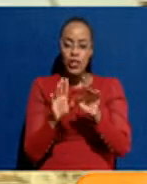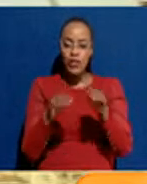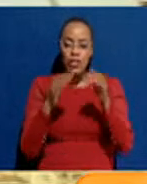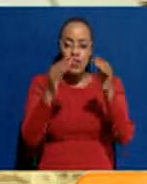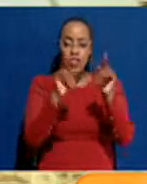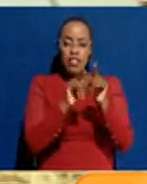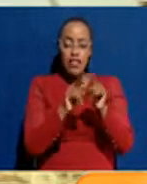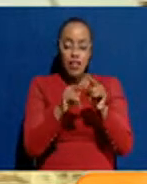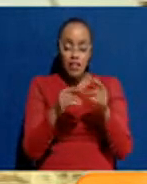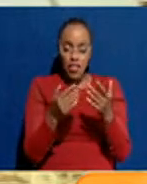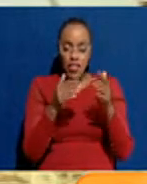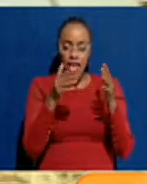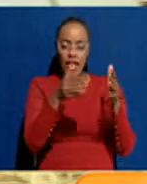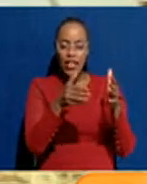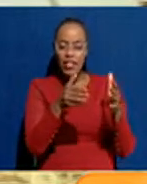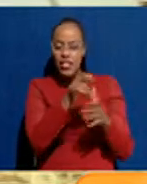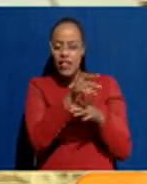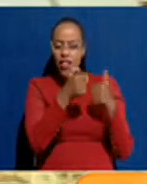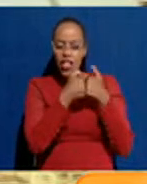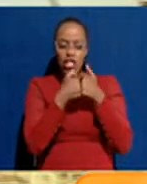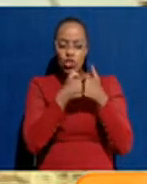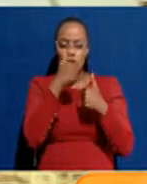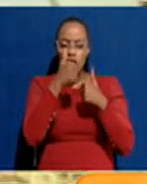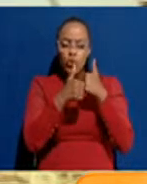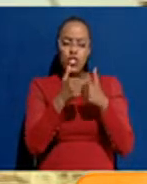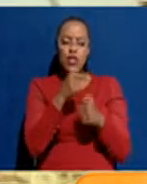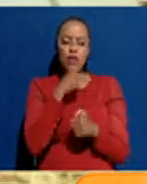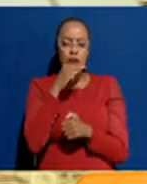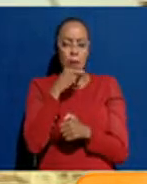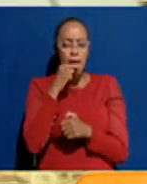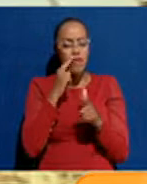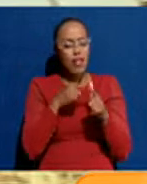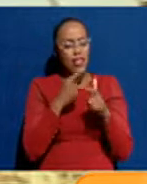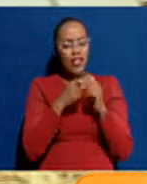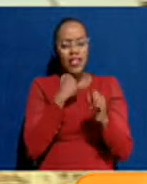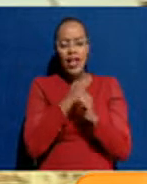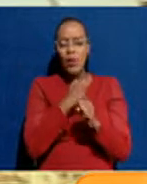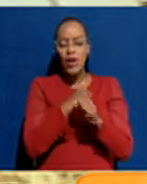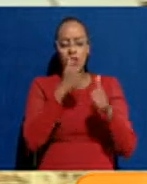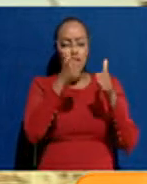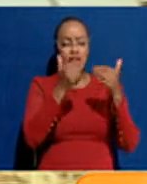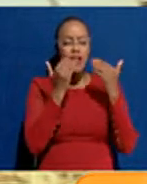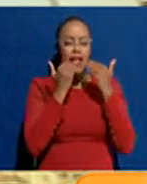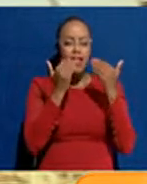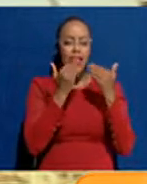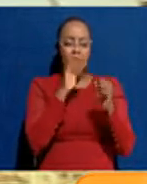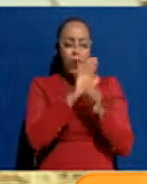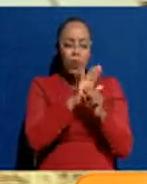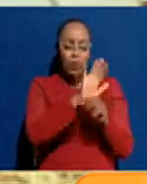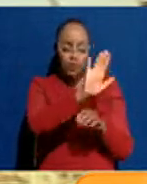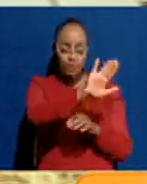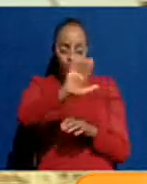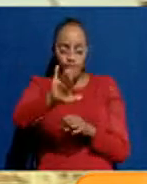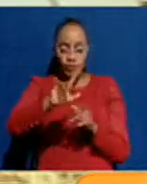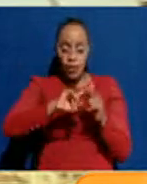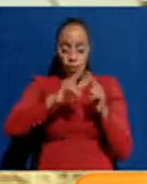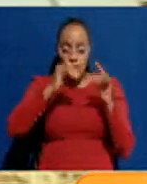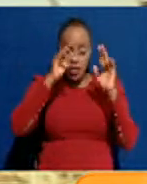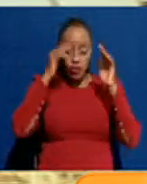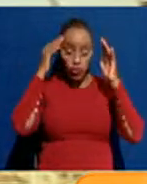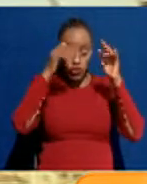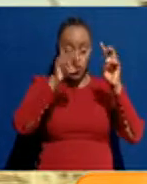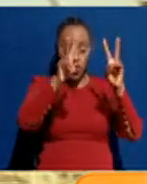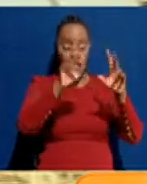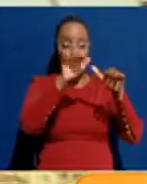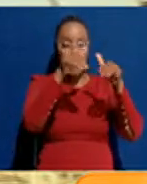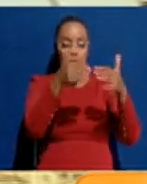the existing constraints, some of which that I've mentioned, they are really doing an excellent job. And I salute them this day. But coming back to the issue of